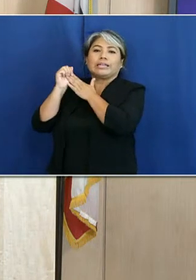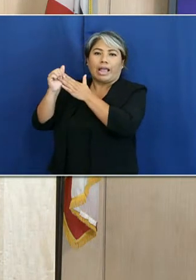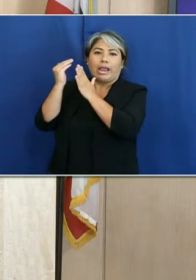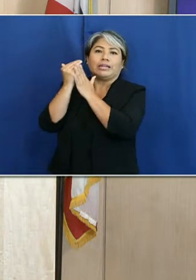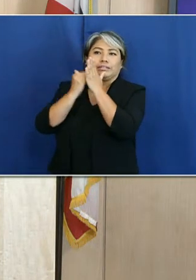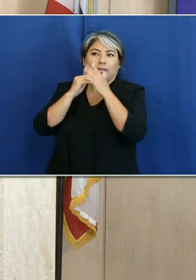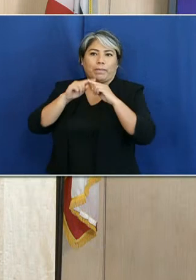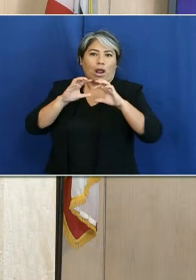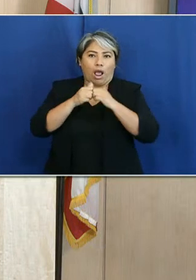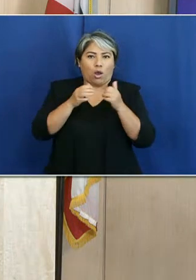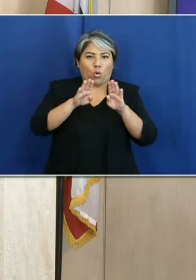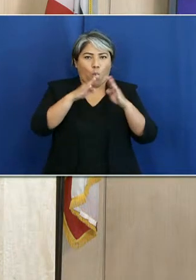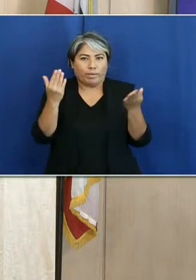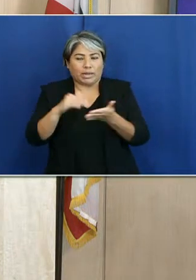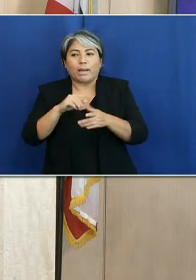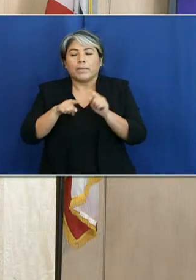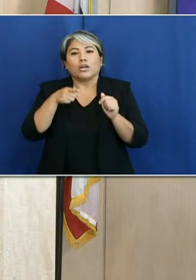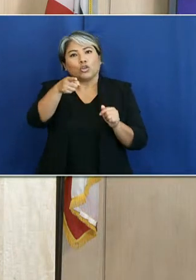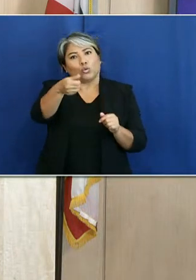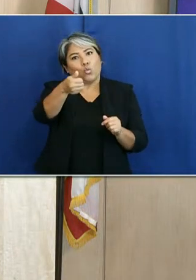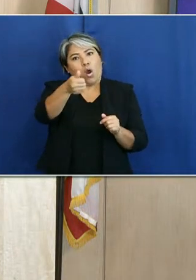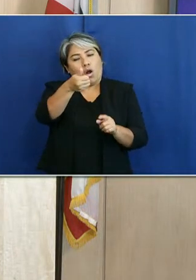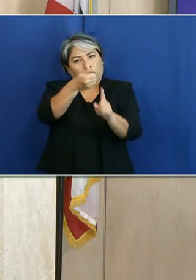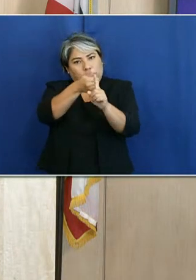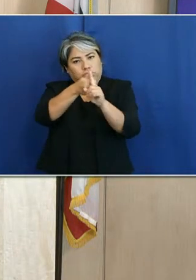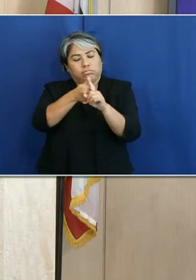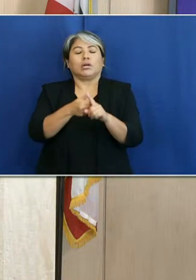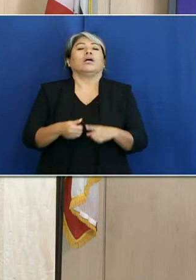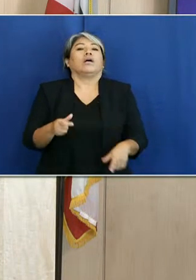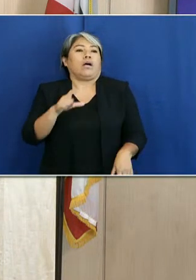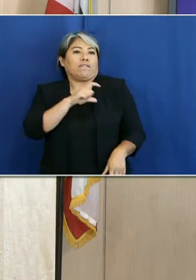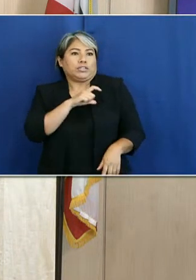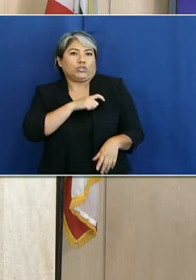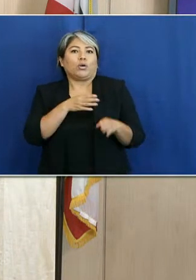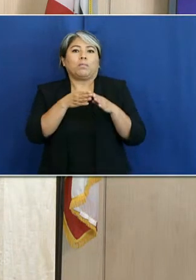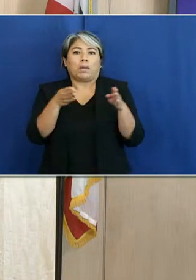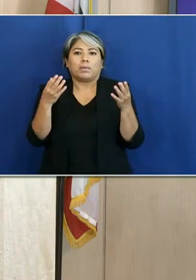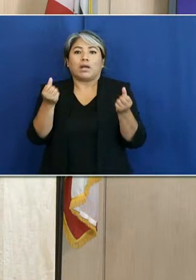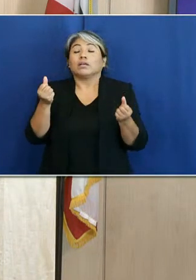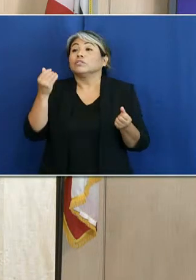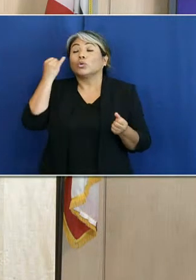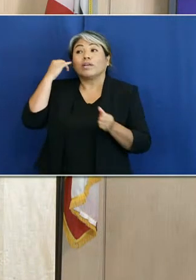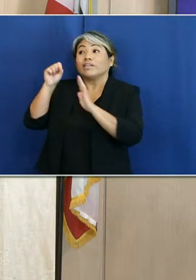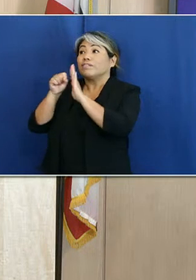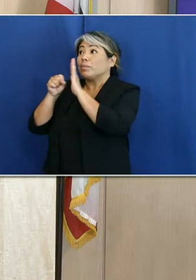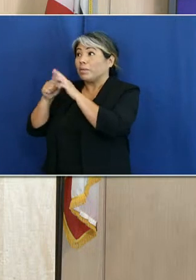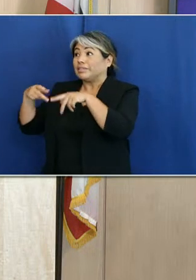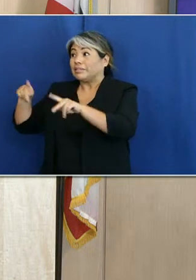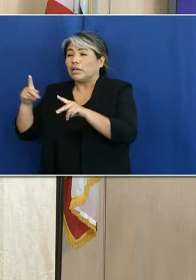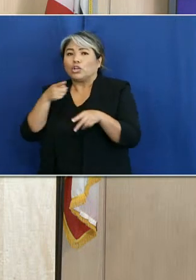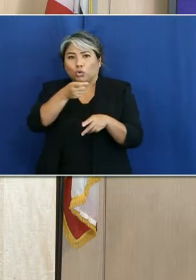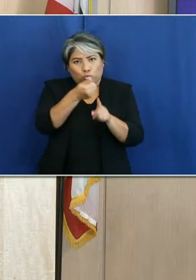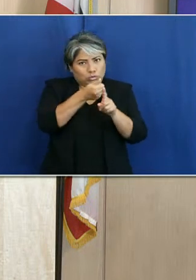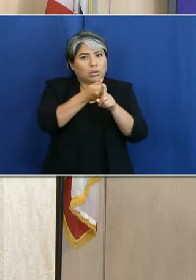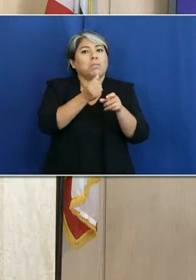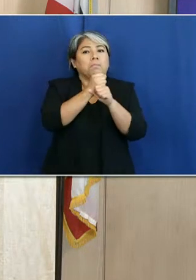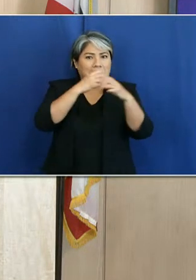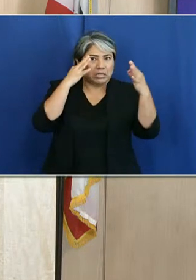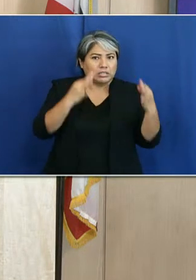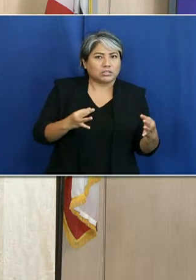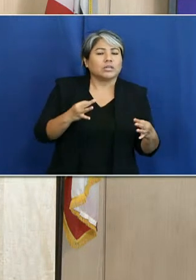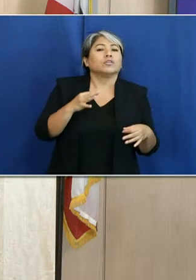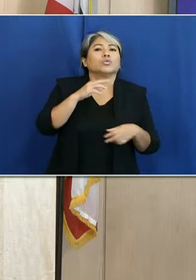on reopening, but you are a public health officer, and even if the state permits some things, you still get to make decisions. What kind